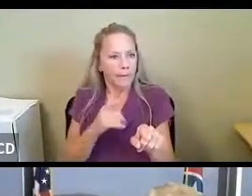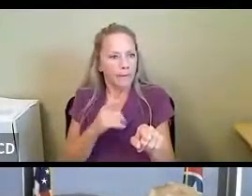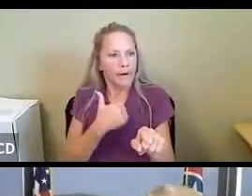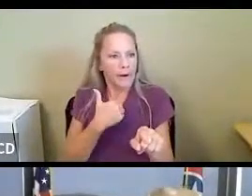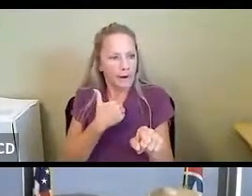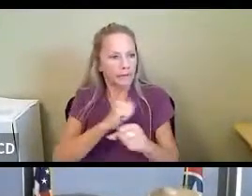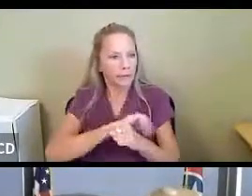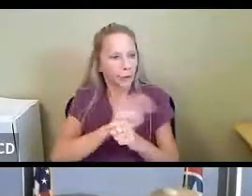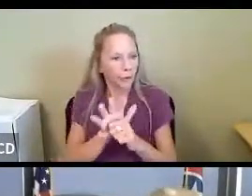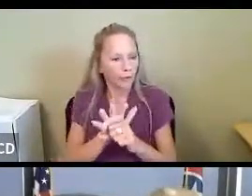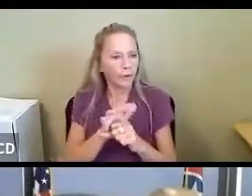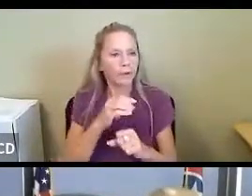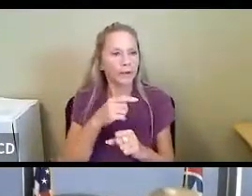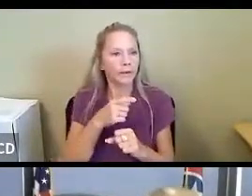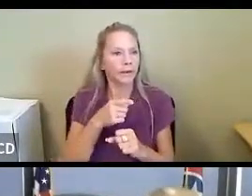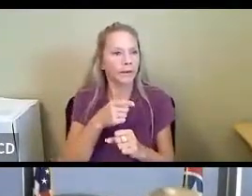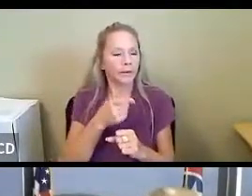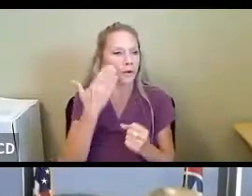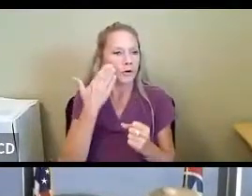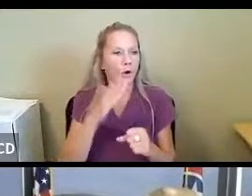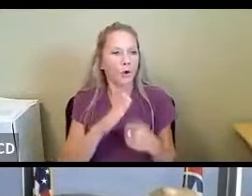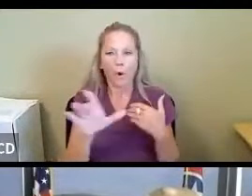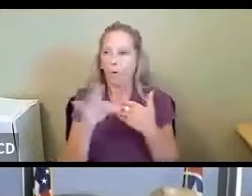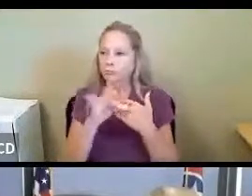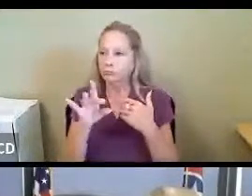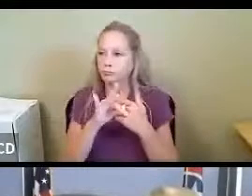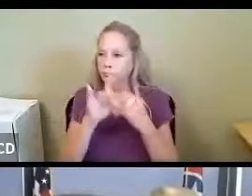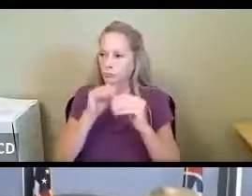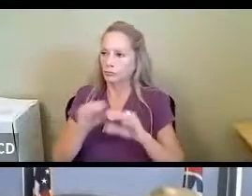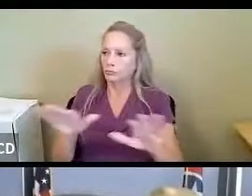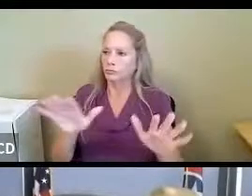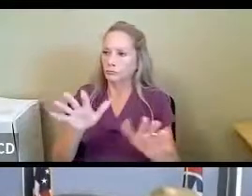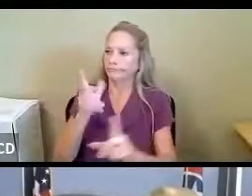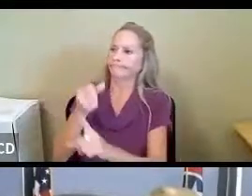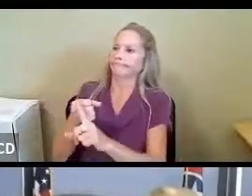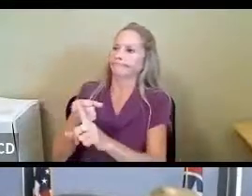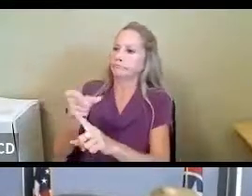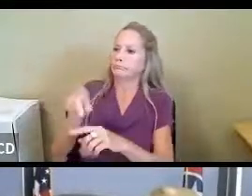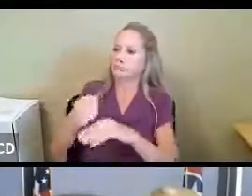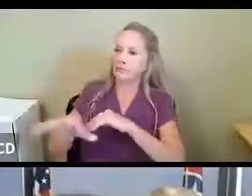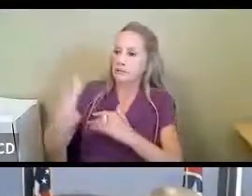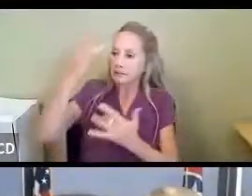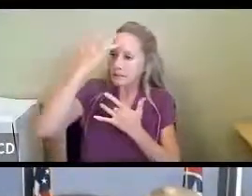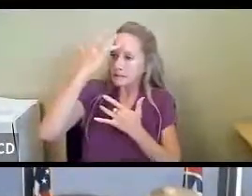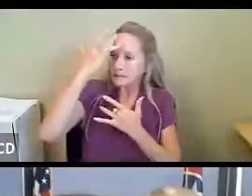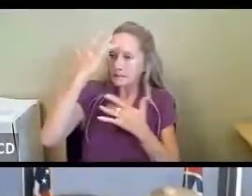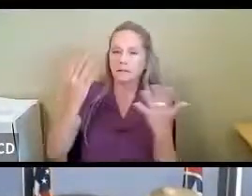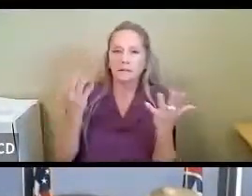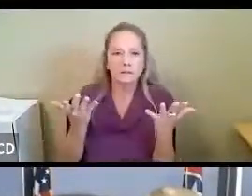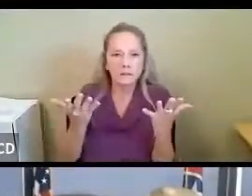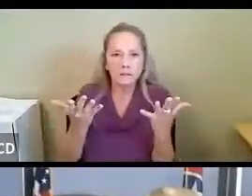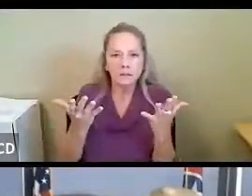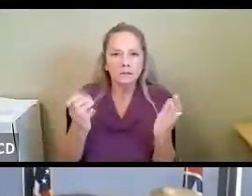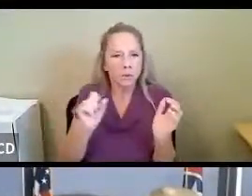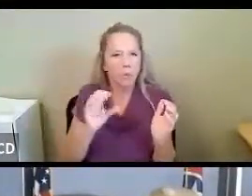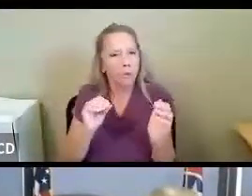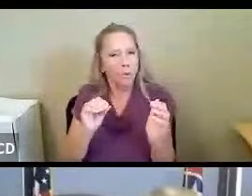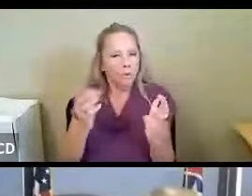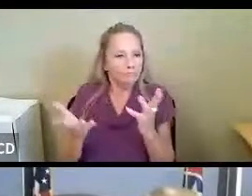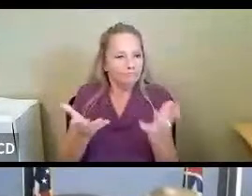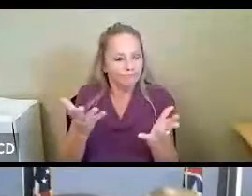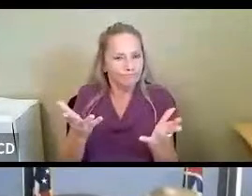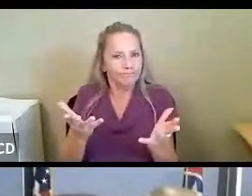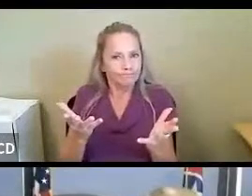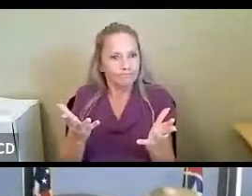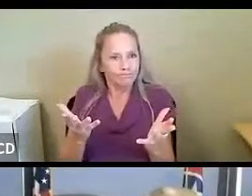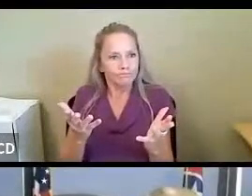people sick. And it just doesn't give us a good idea of disease burden in our community. So we kind of lose